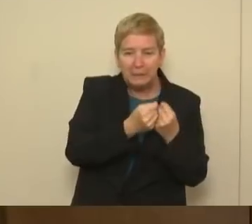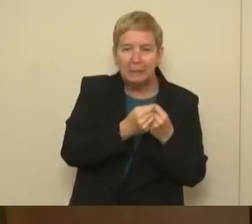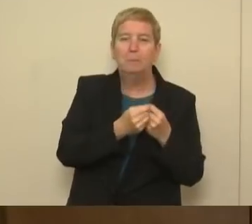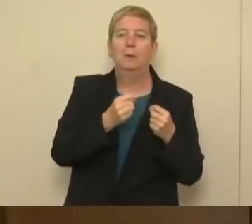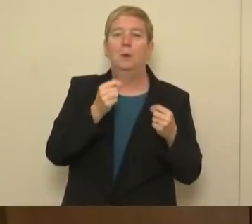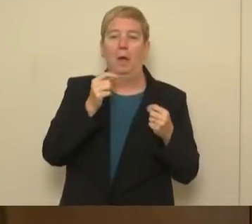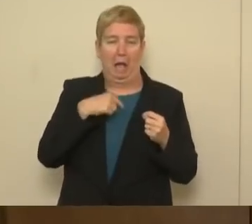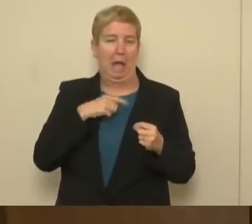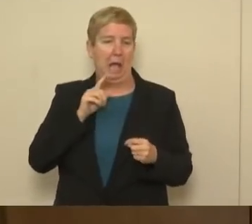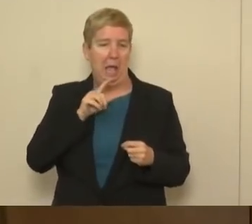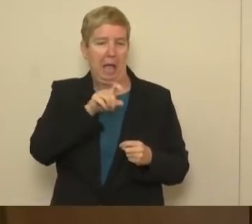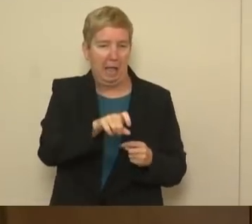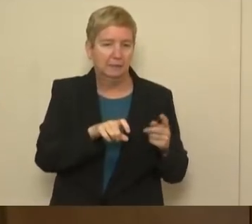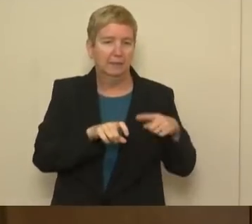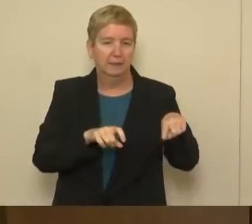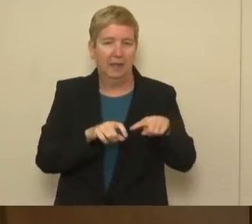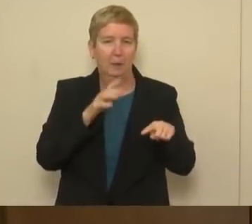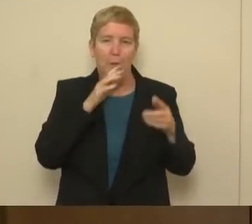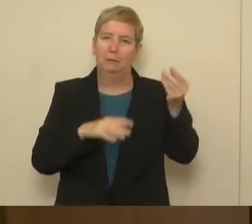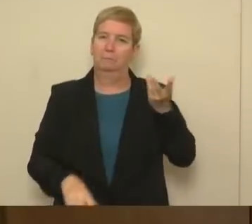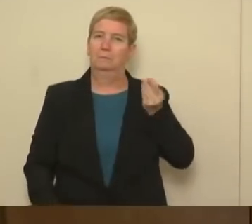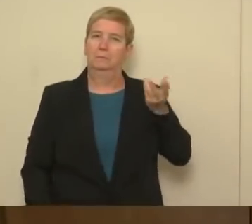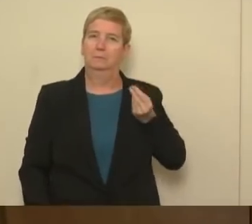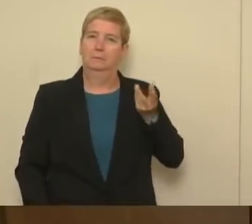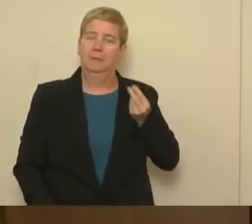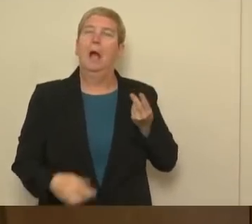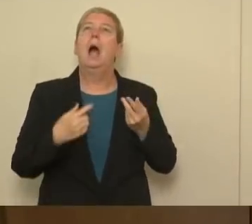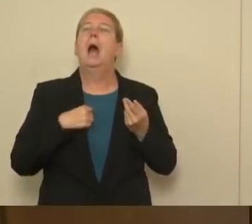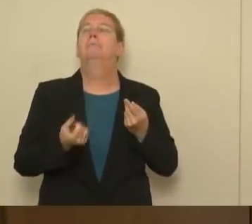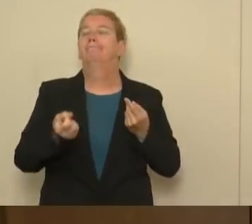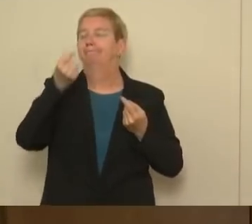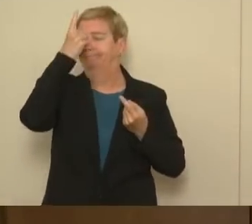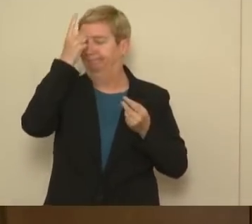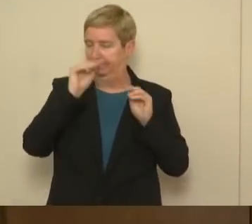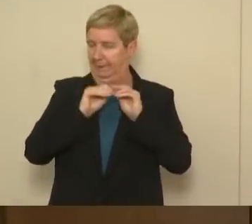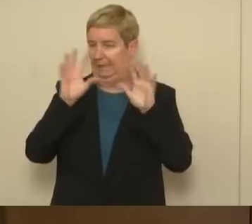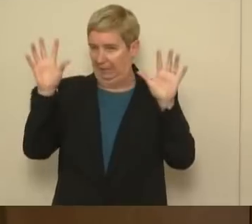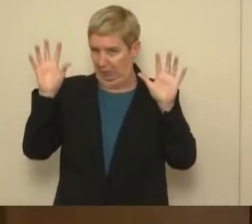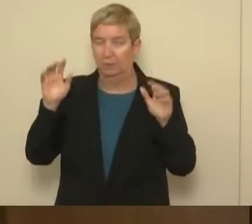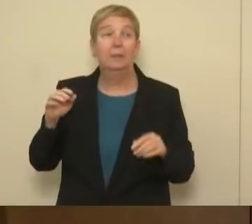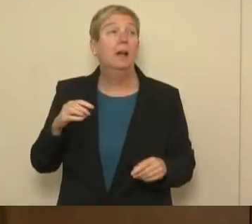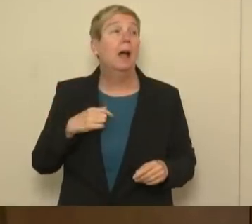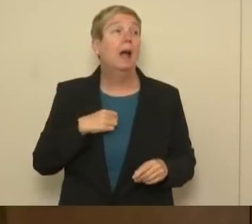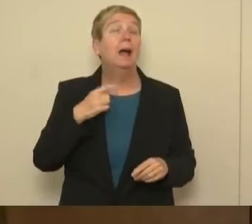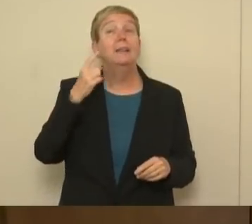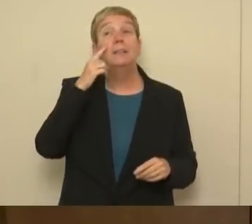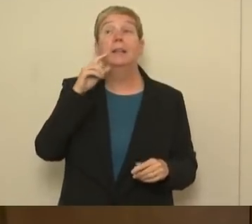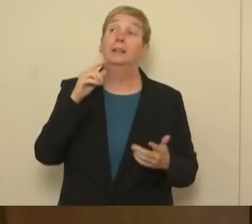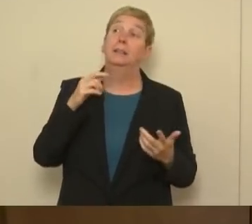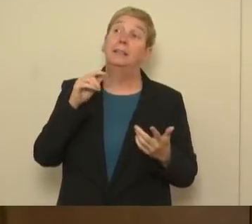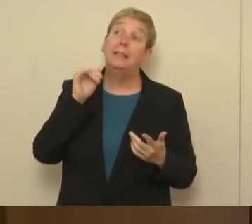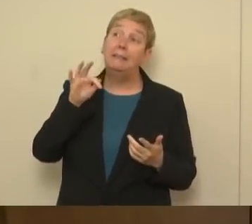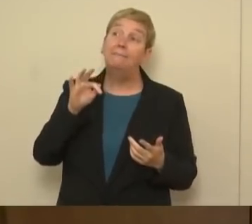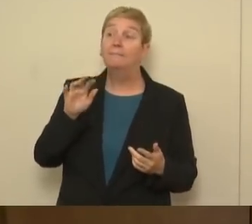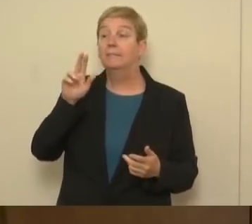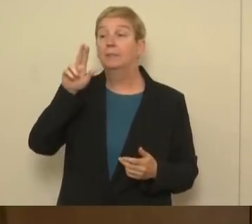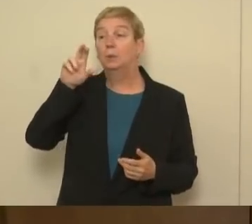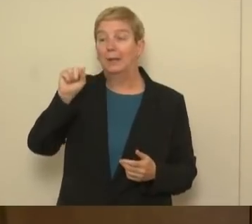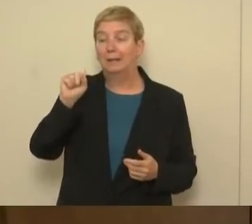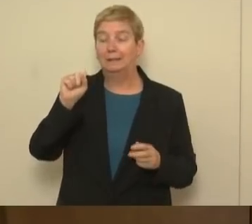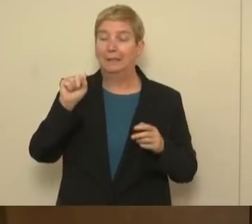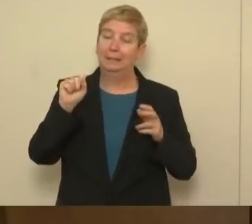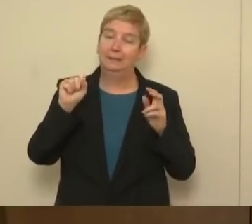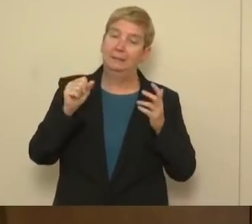me or to provide different data points so that we're all clear. And I think if the country was operating